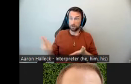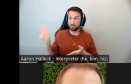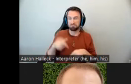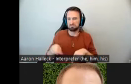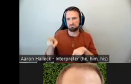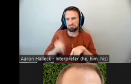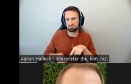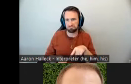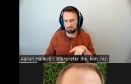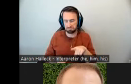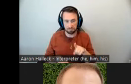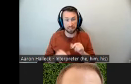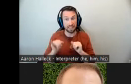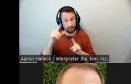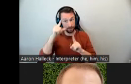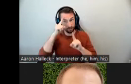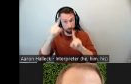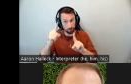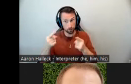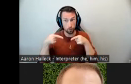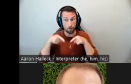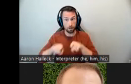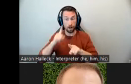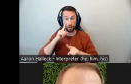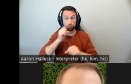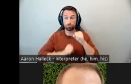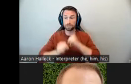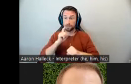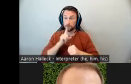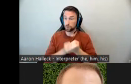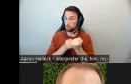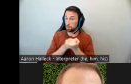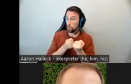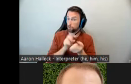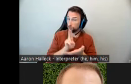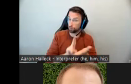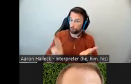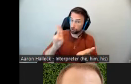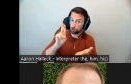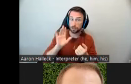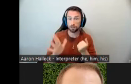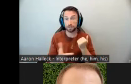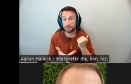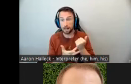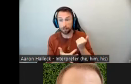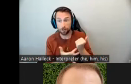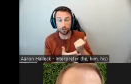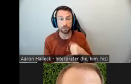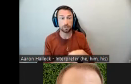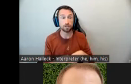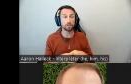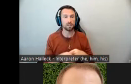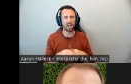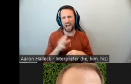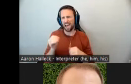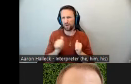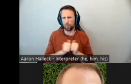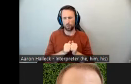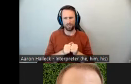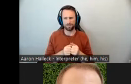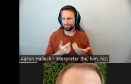aligning strategically to support the university on its technology initiatives, especially with, some of the challenges with funding that we're